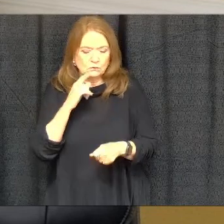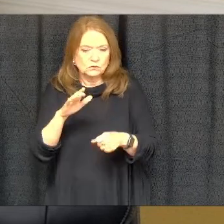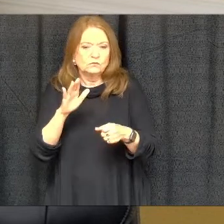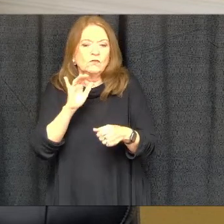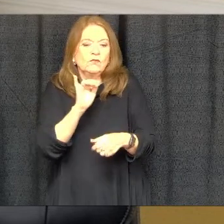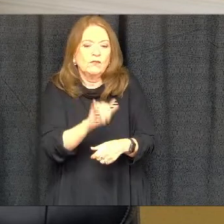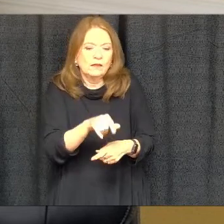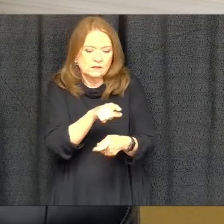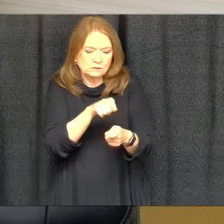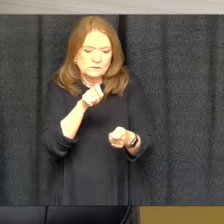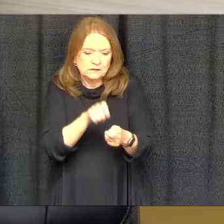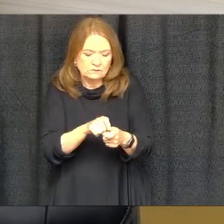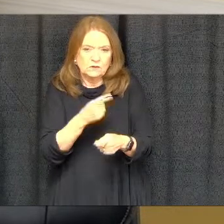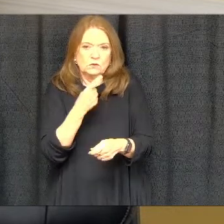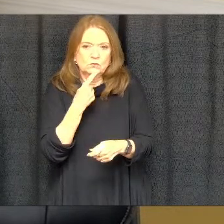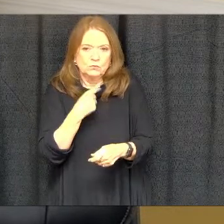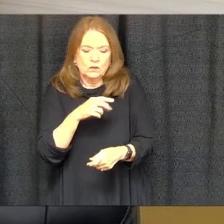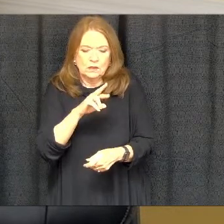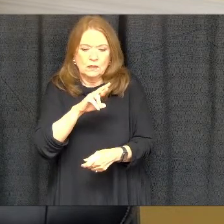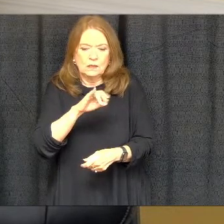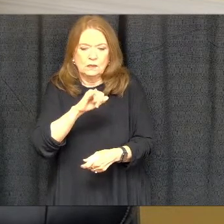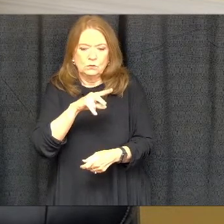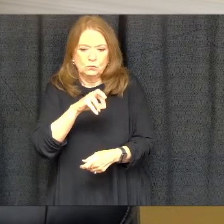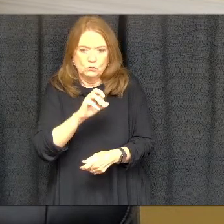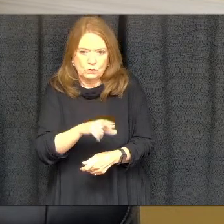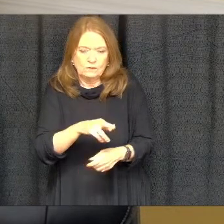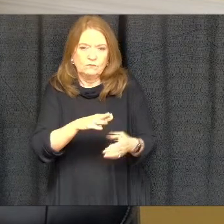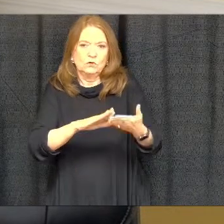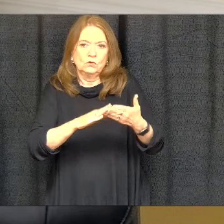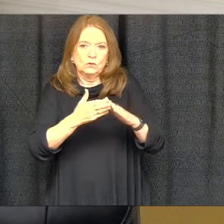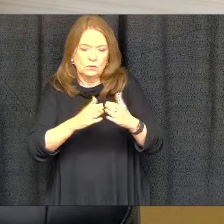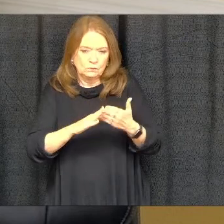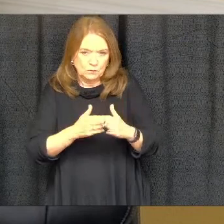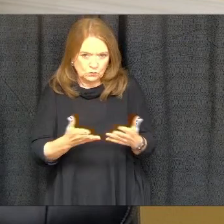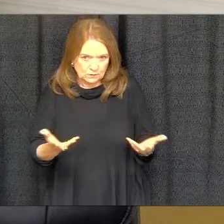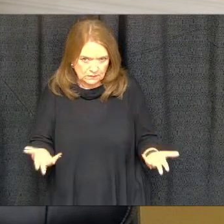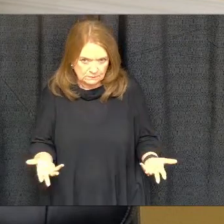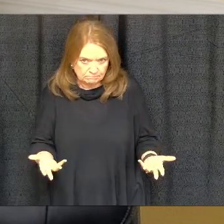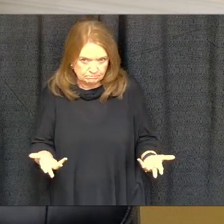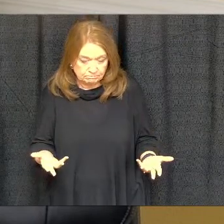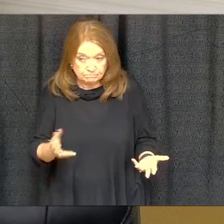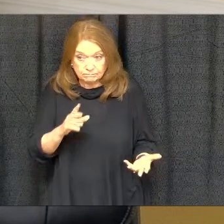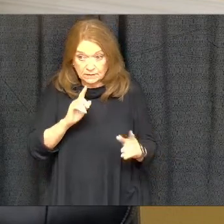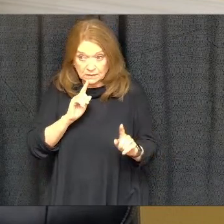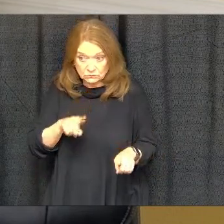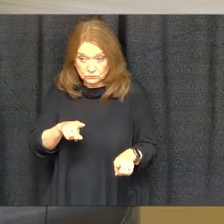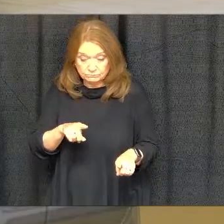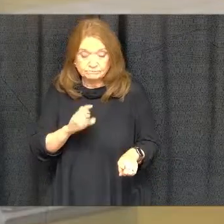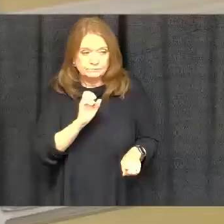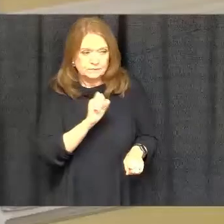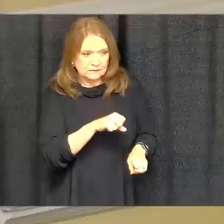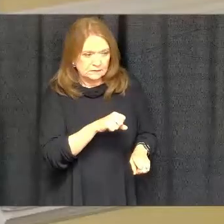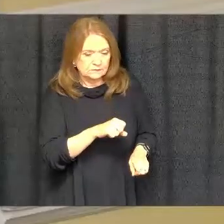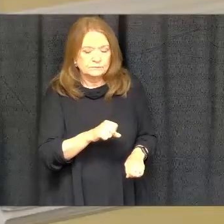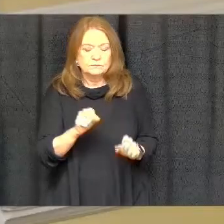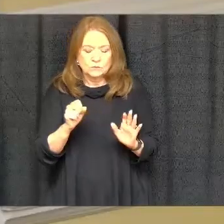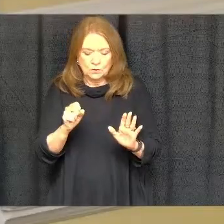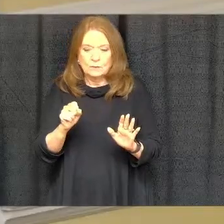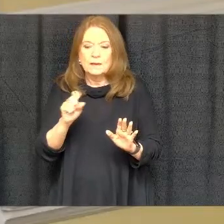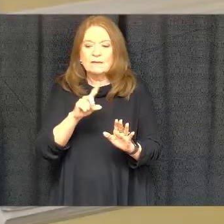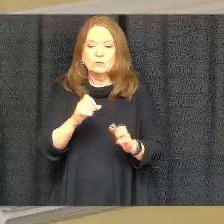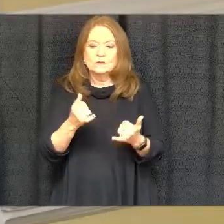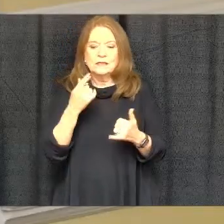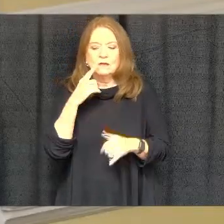that community explicitly. Did I answer your question? Yes. Okay, thank you. So I have a question for Mr. Tyndall